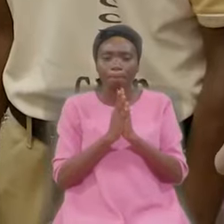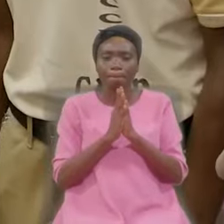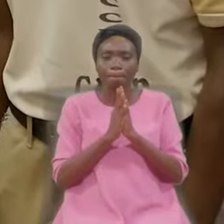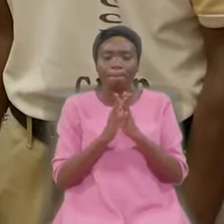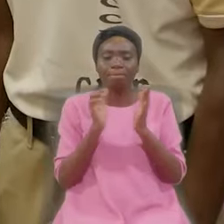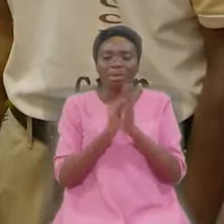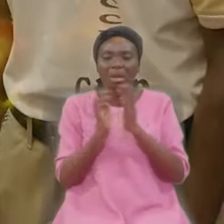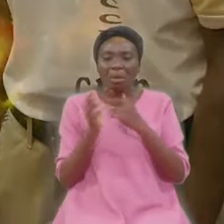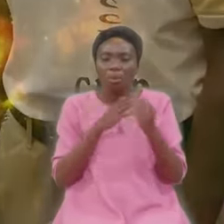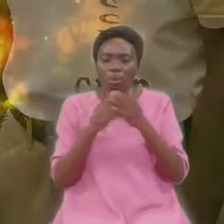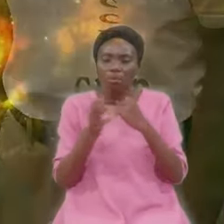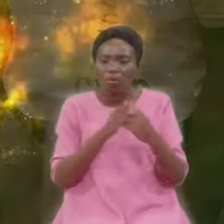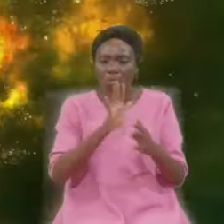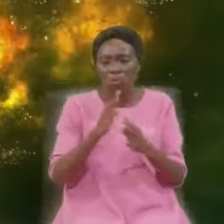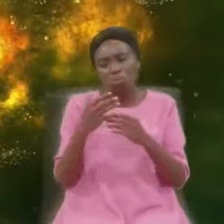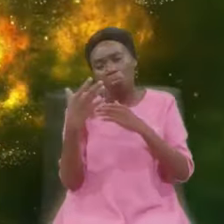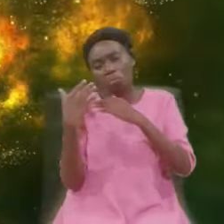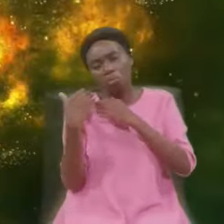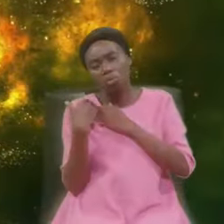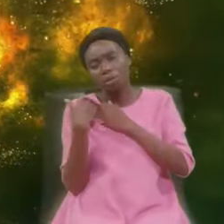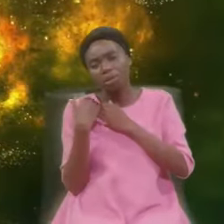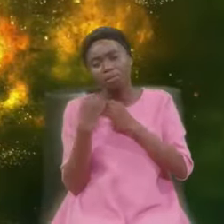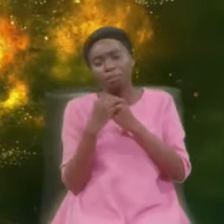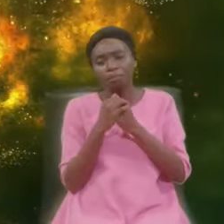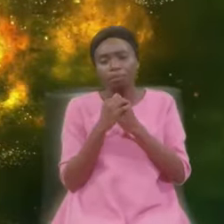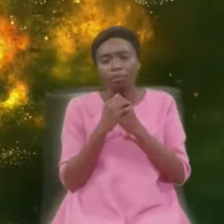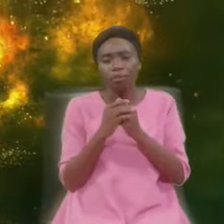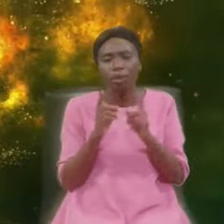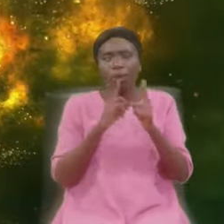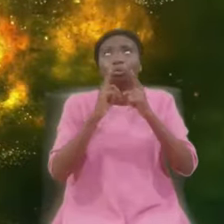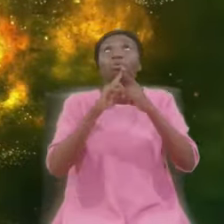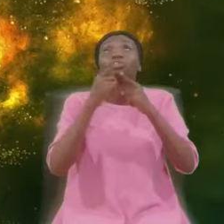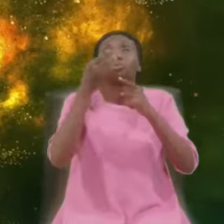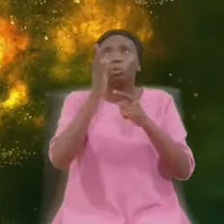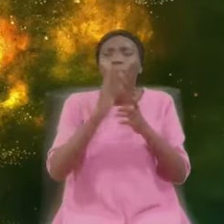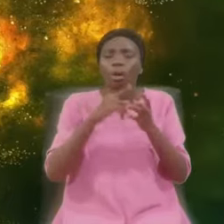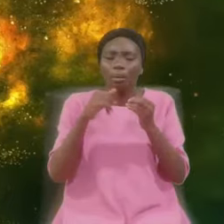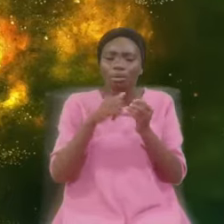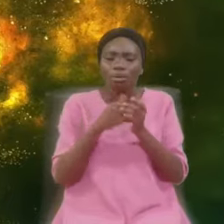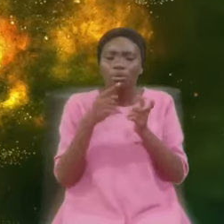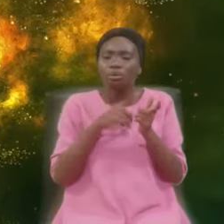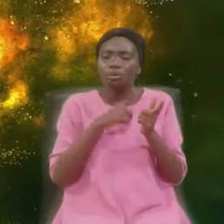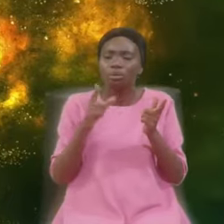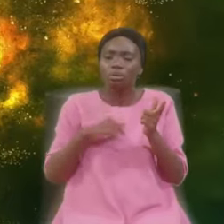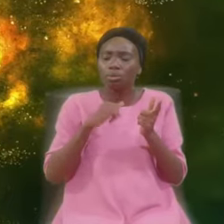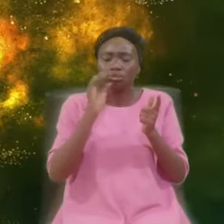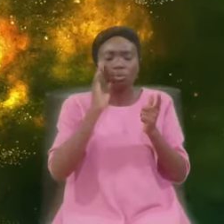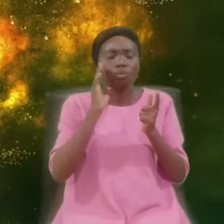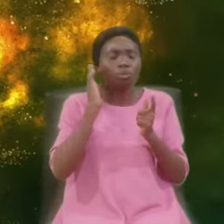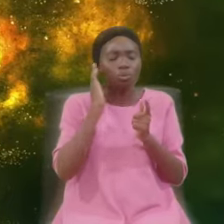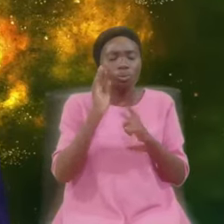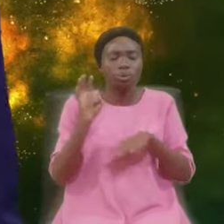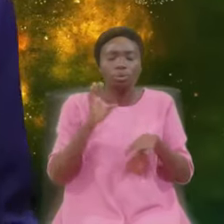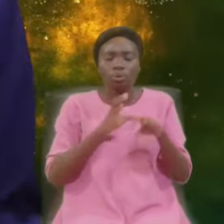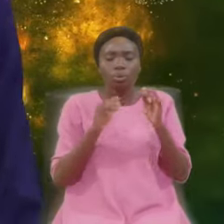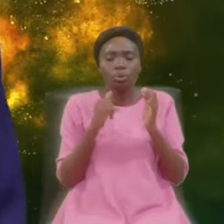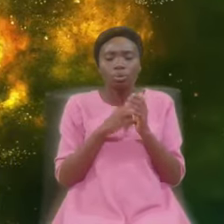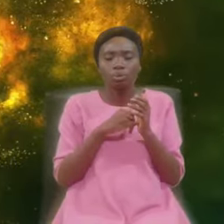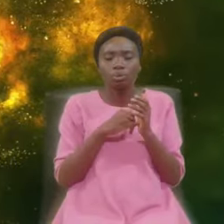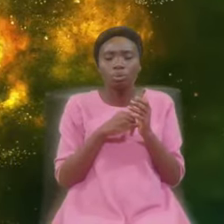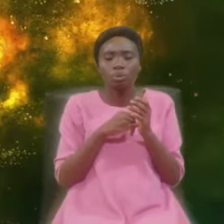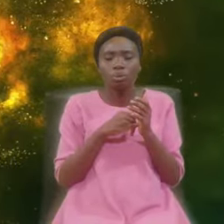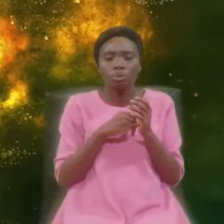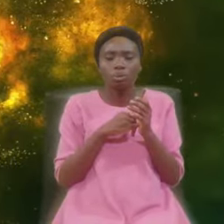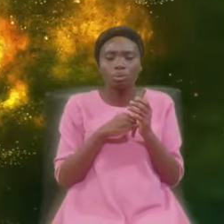And whatever your burden, talk to God about it. The Lord is going to do it.